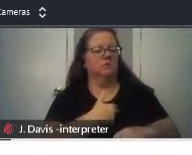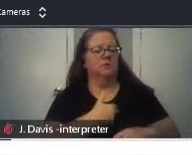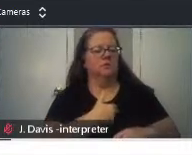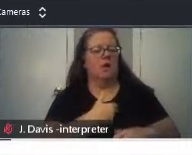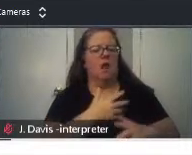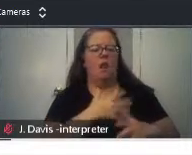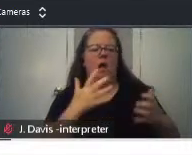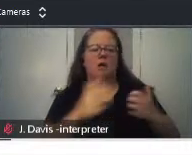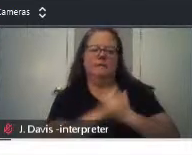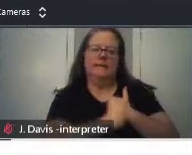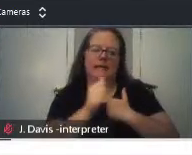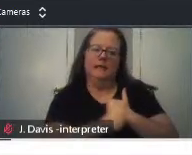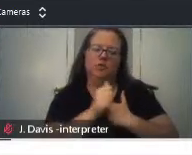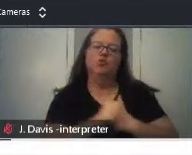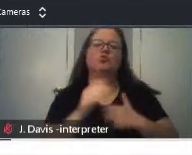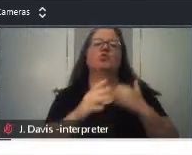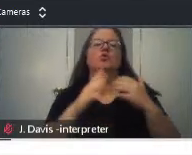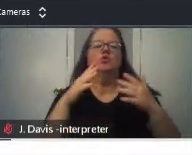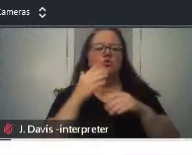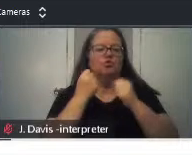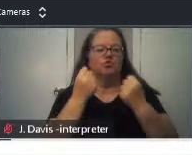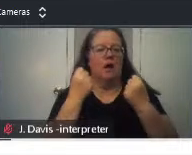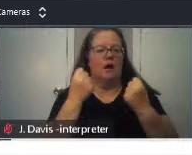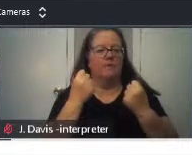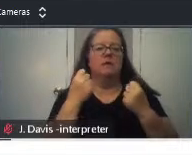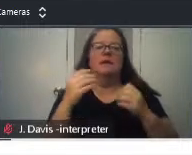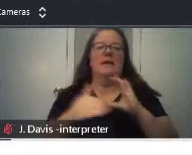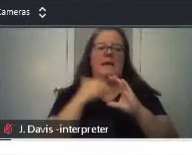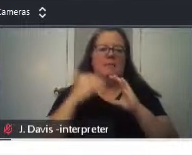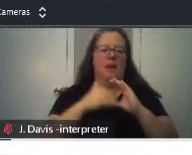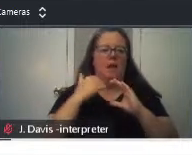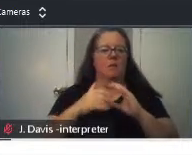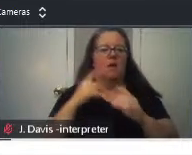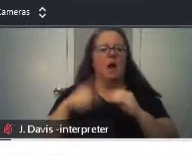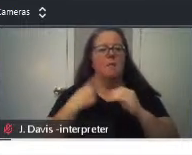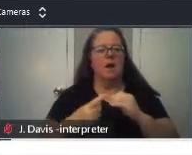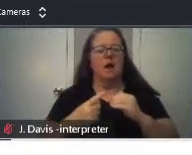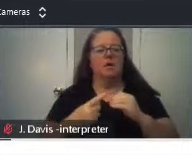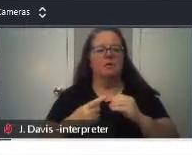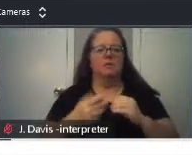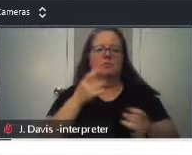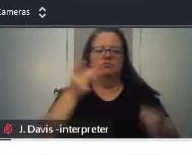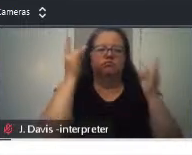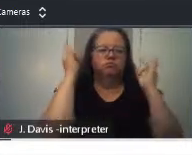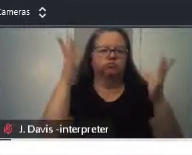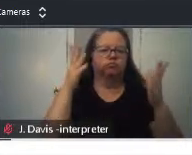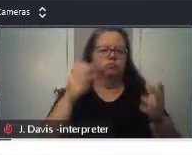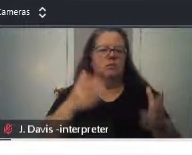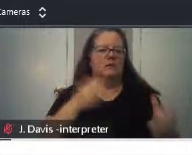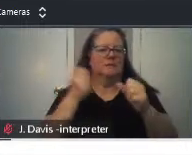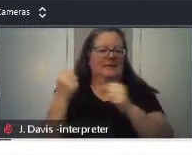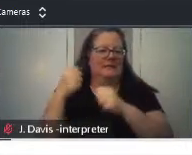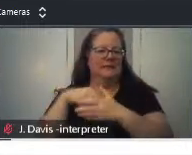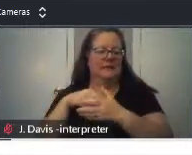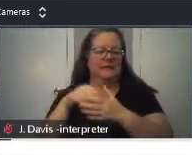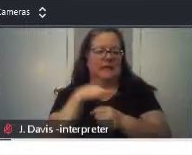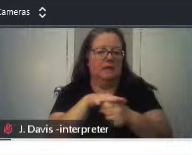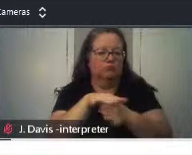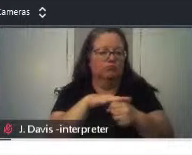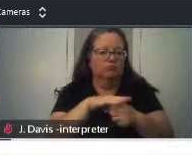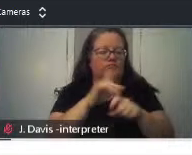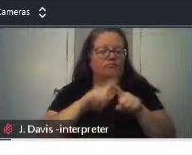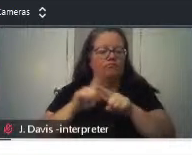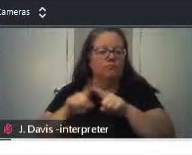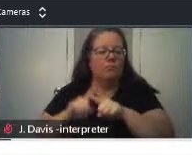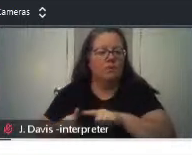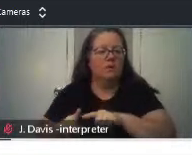dangerous driving. I think, we've all been getting emails about people doing, speeding in neighborhoods and things like that. And one of